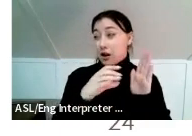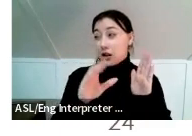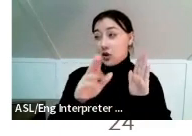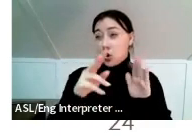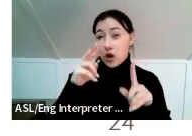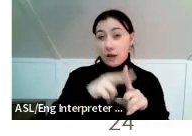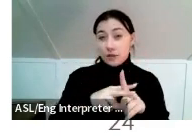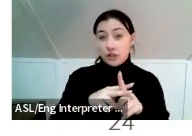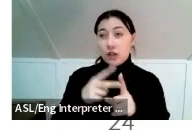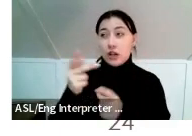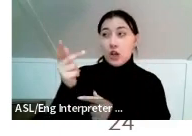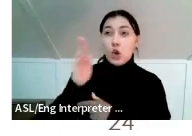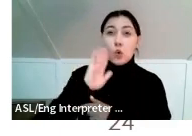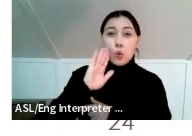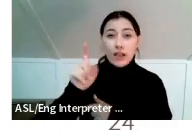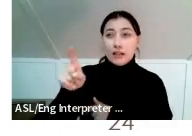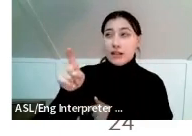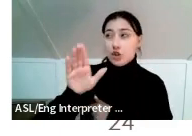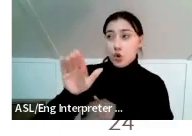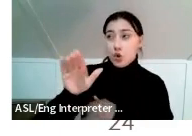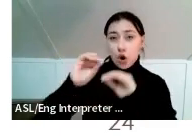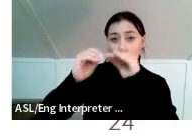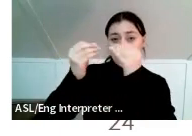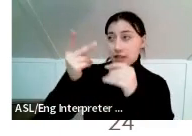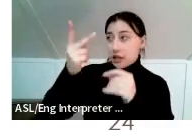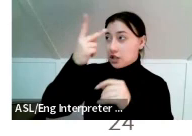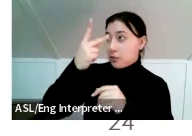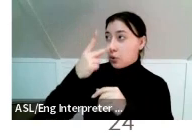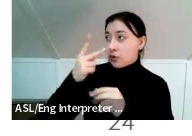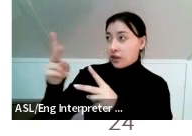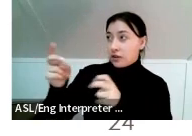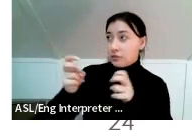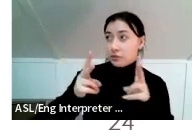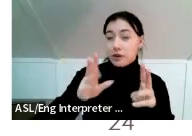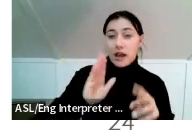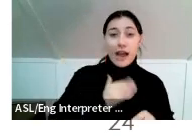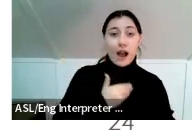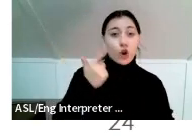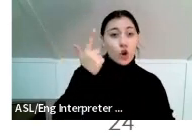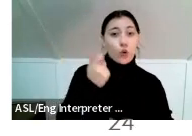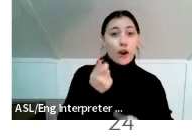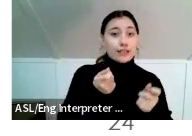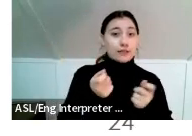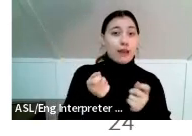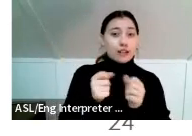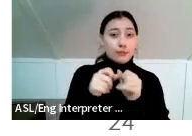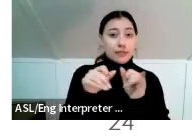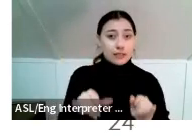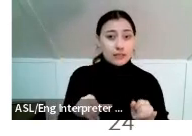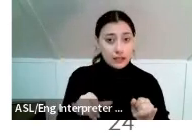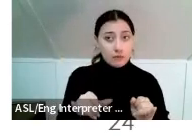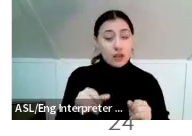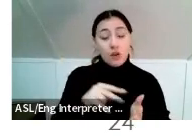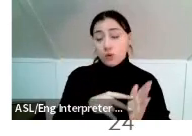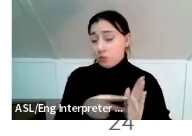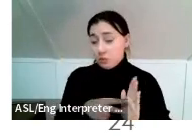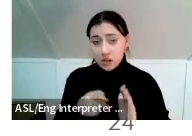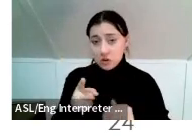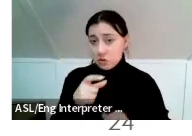your organizational profile in our grants management system. So there's nothing that you need to do